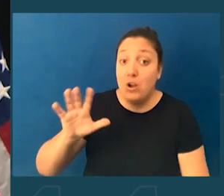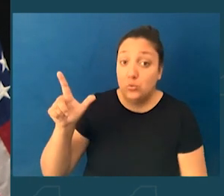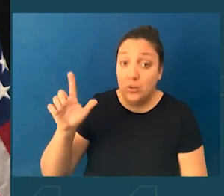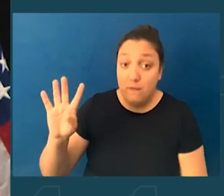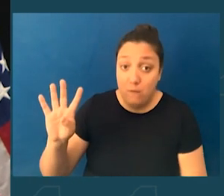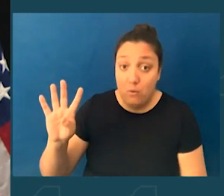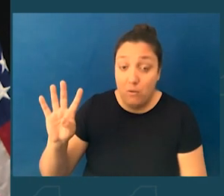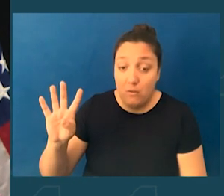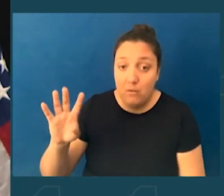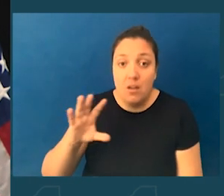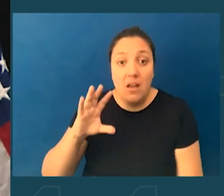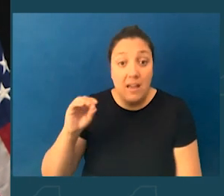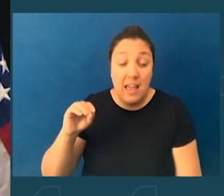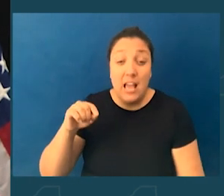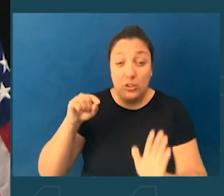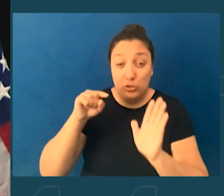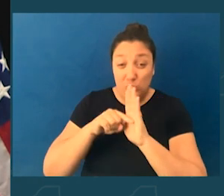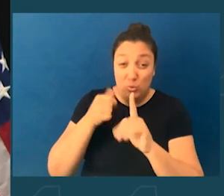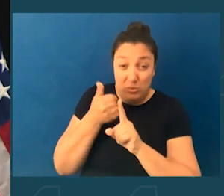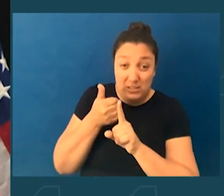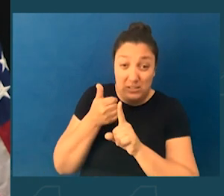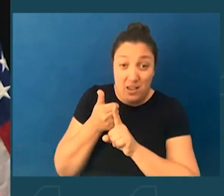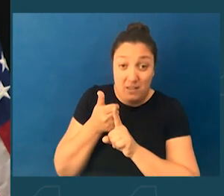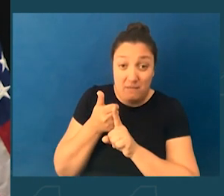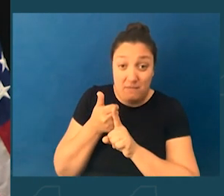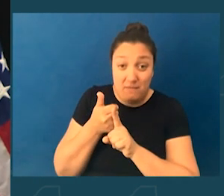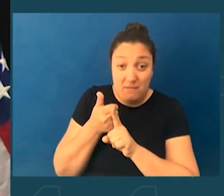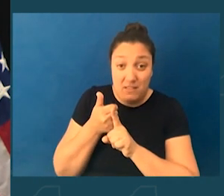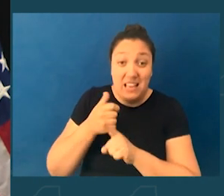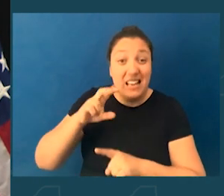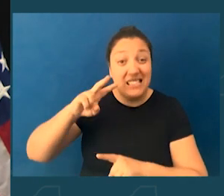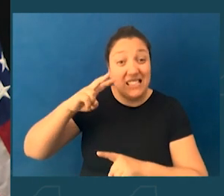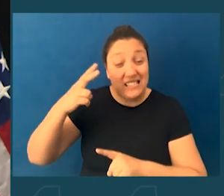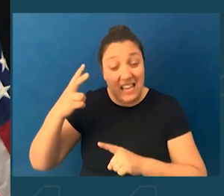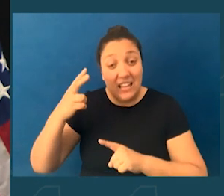is the second leading cause of death among people aged 10 through 14.